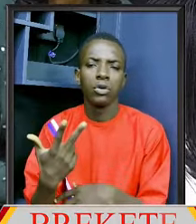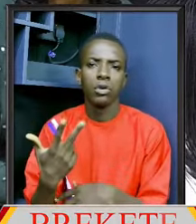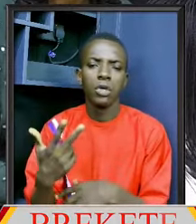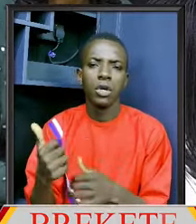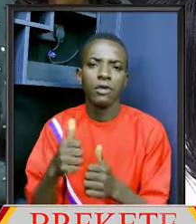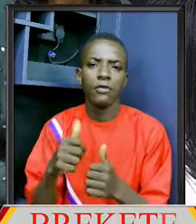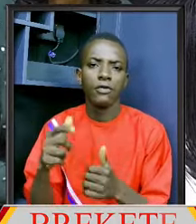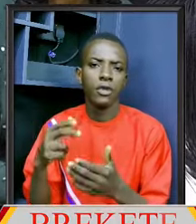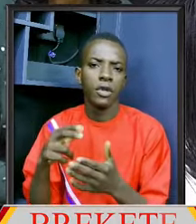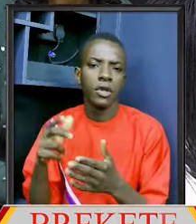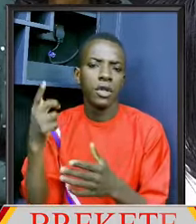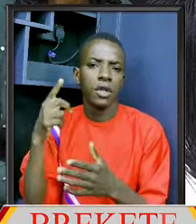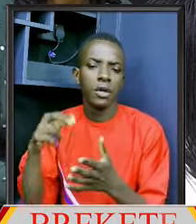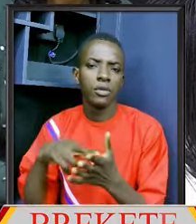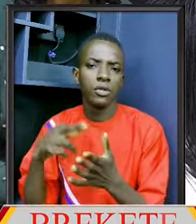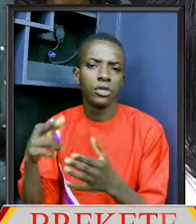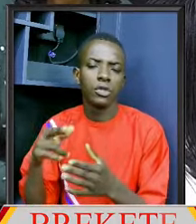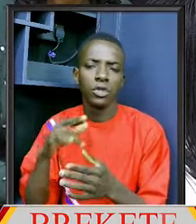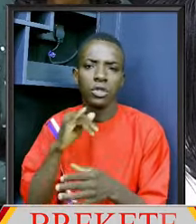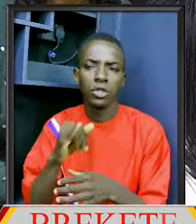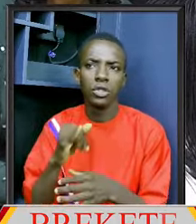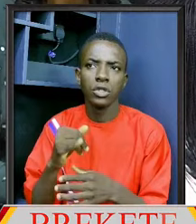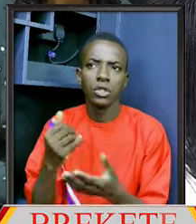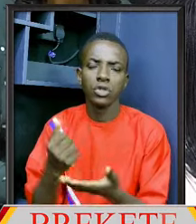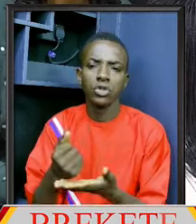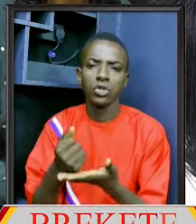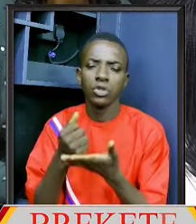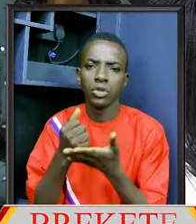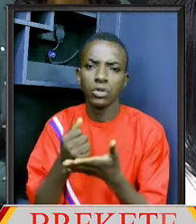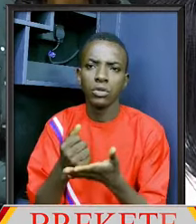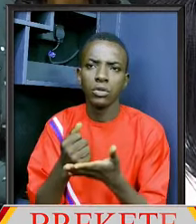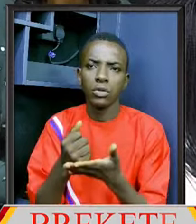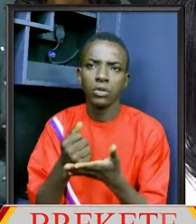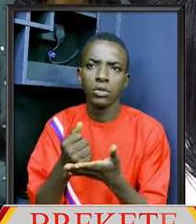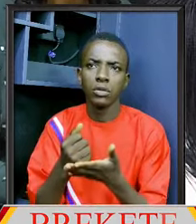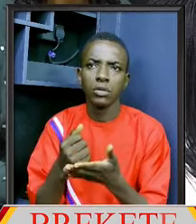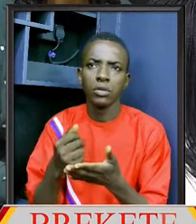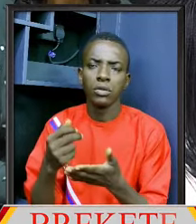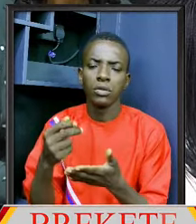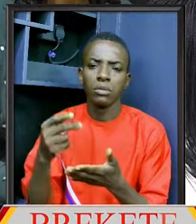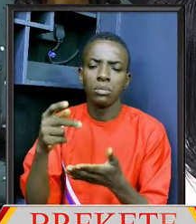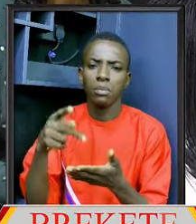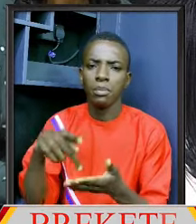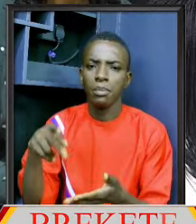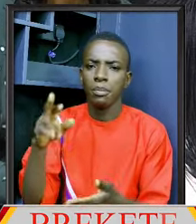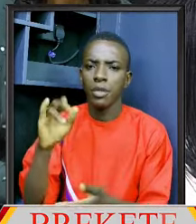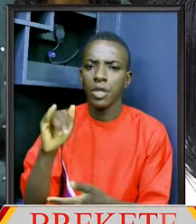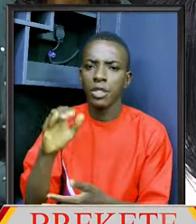of every lab result where they give you, be say, it's supposed to be precision, precise.